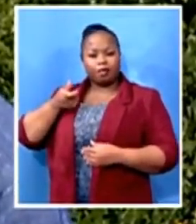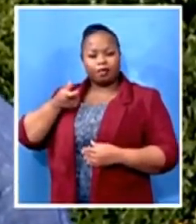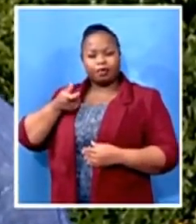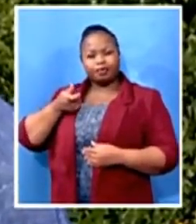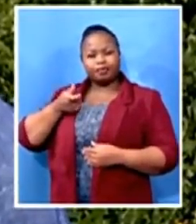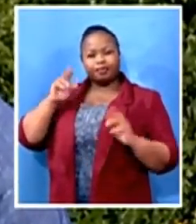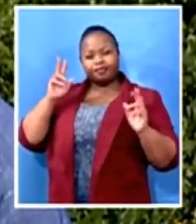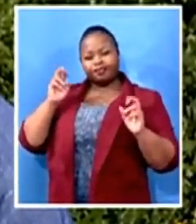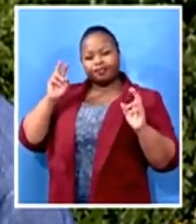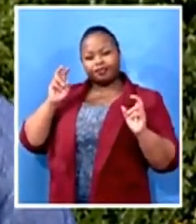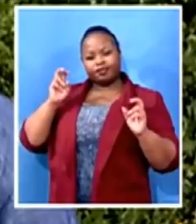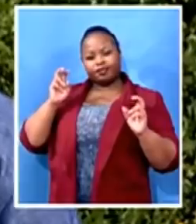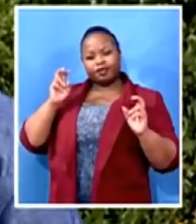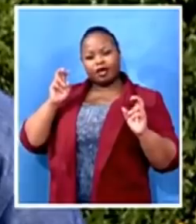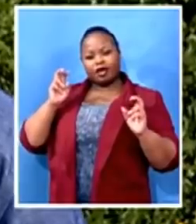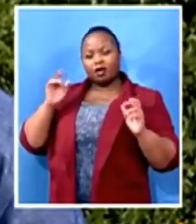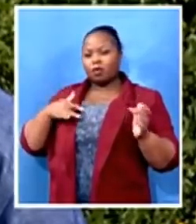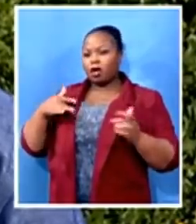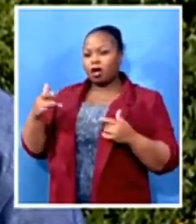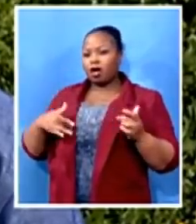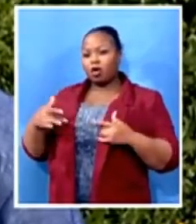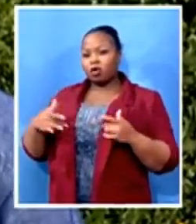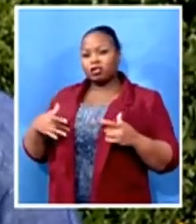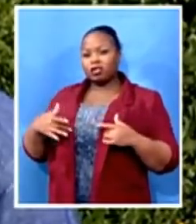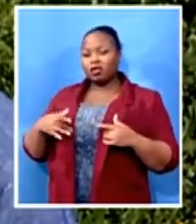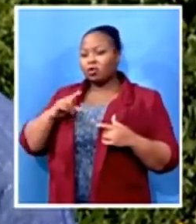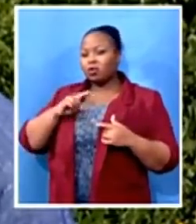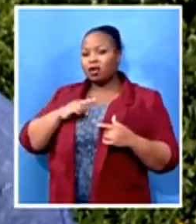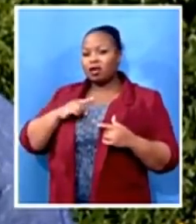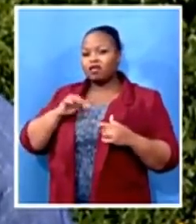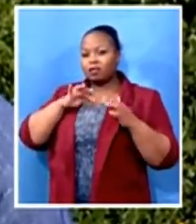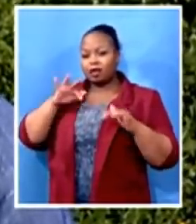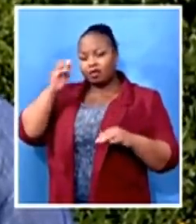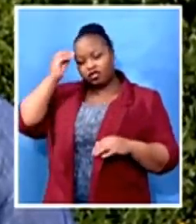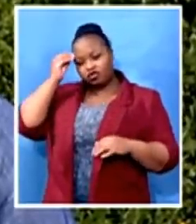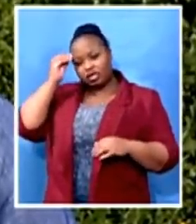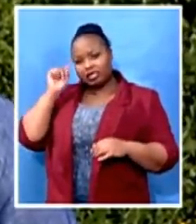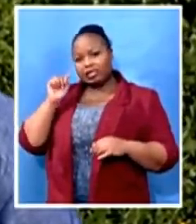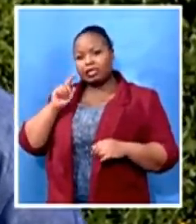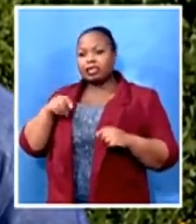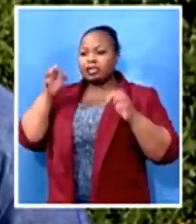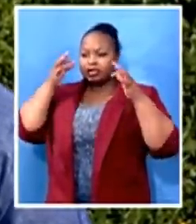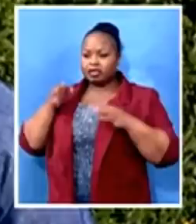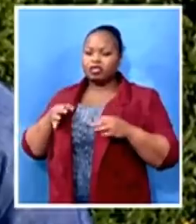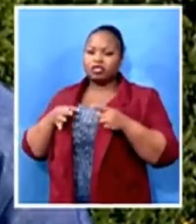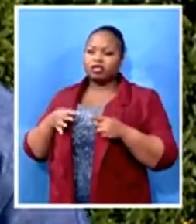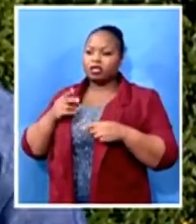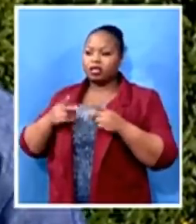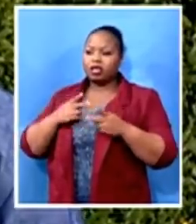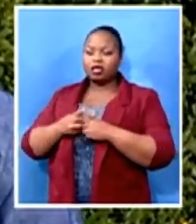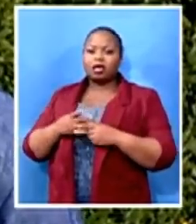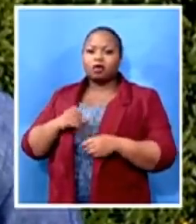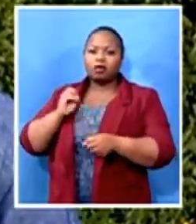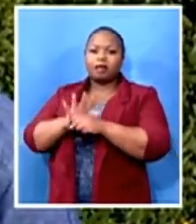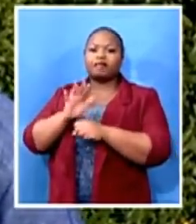worrying to us in terms of its public interest, and to what extent that decision will go in affecting the ordinary people in that particular